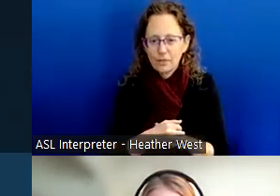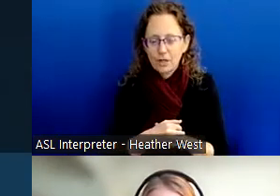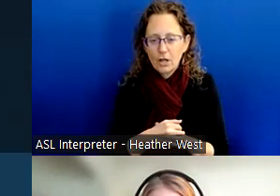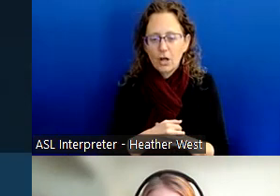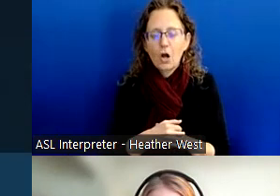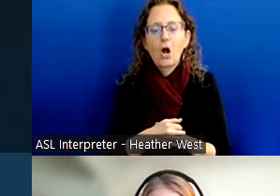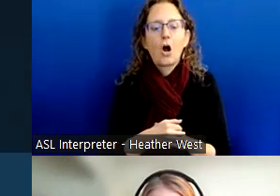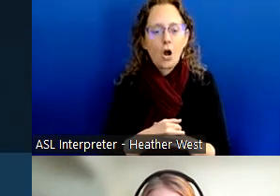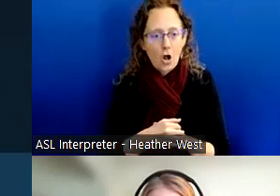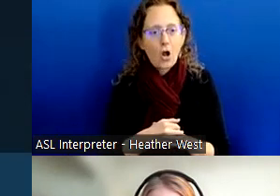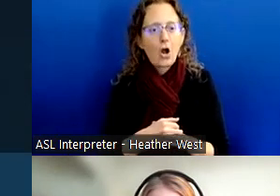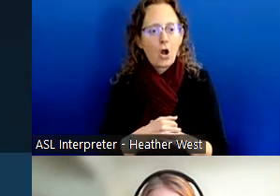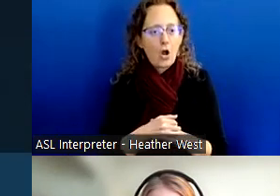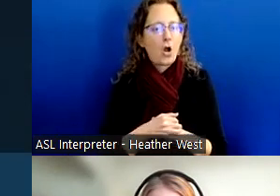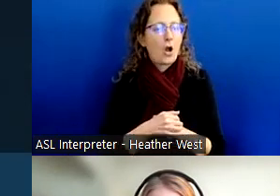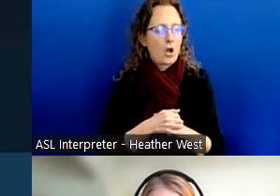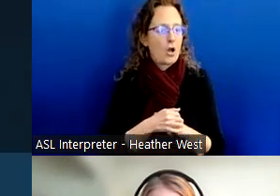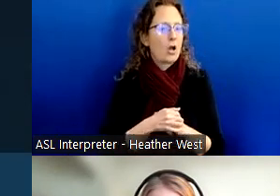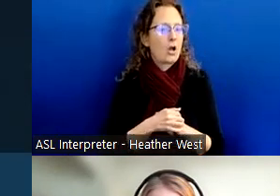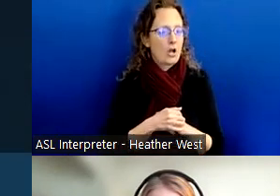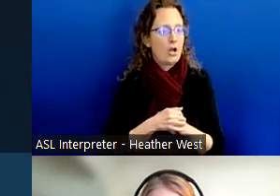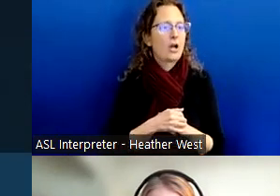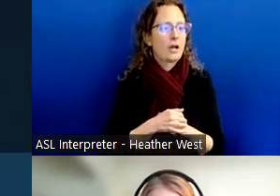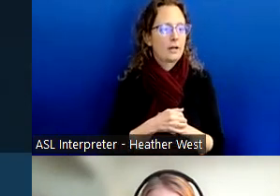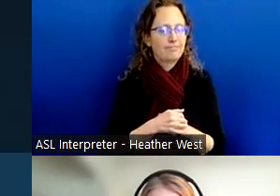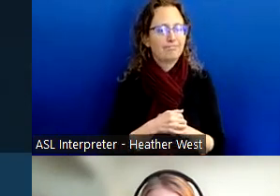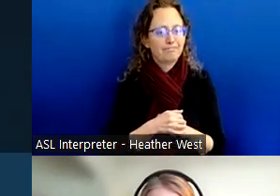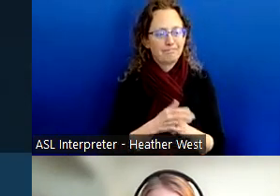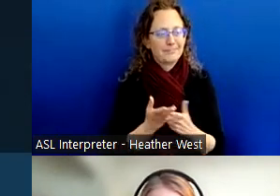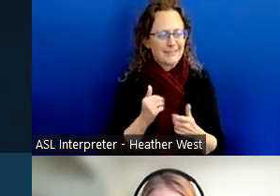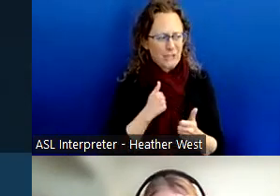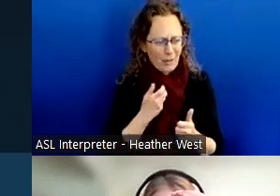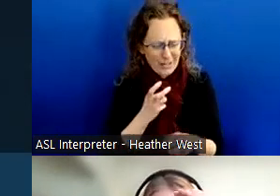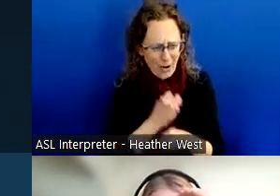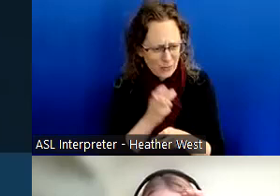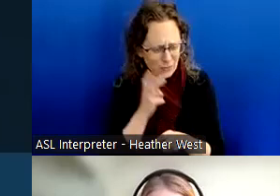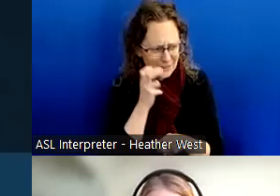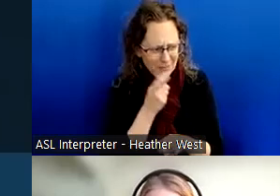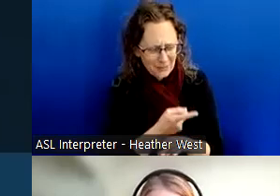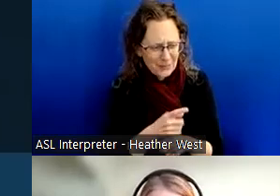Right. So I'm really sorry that I'm having a hard time hearing you. I